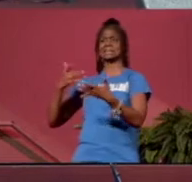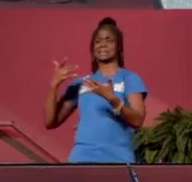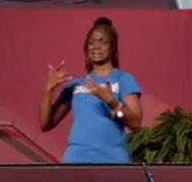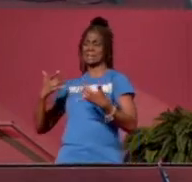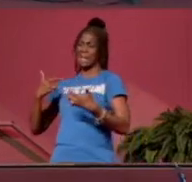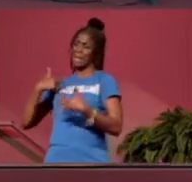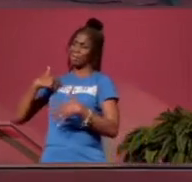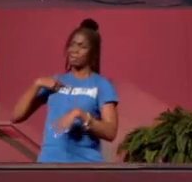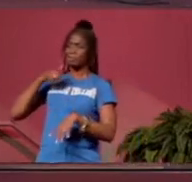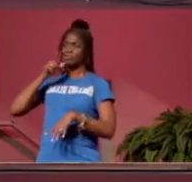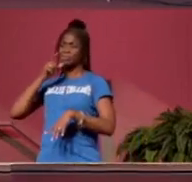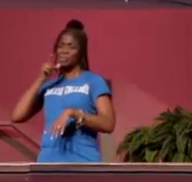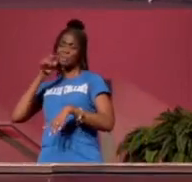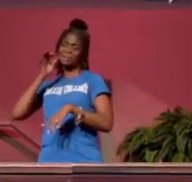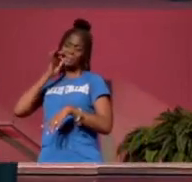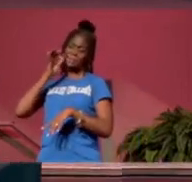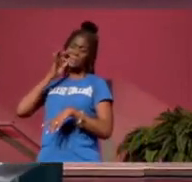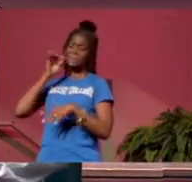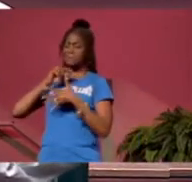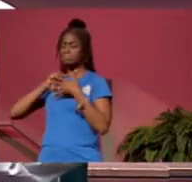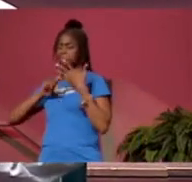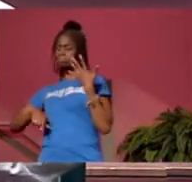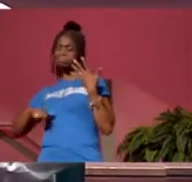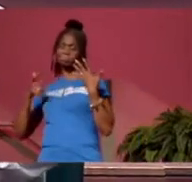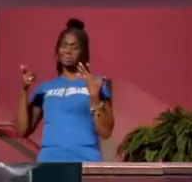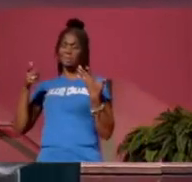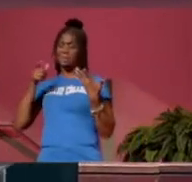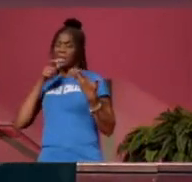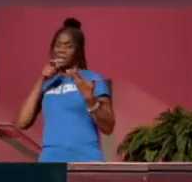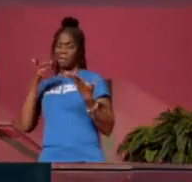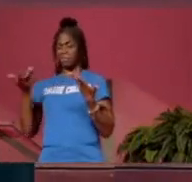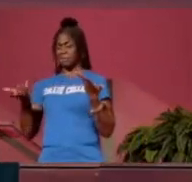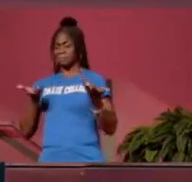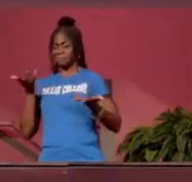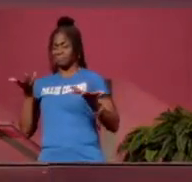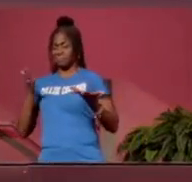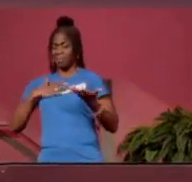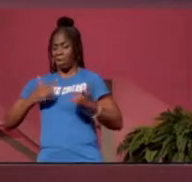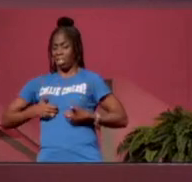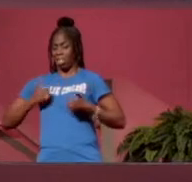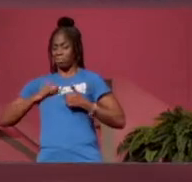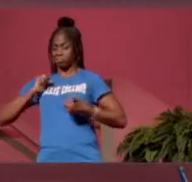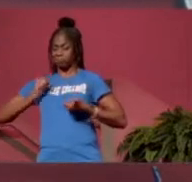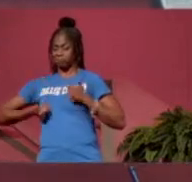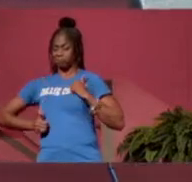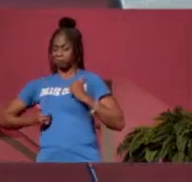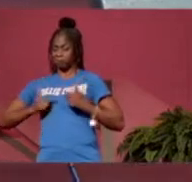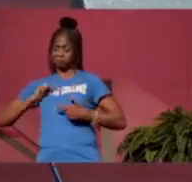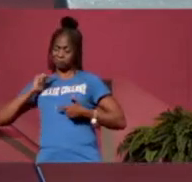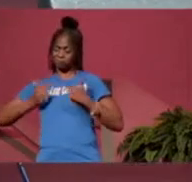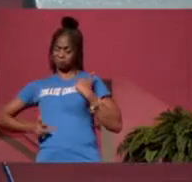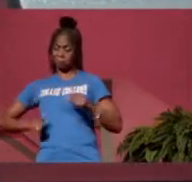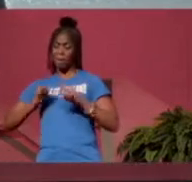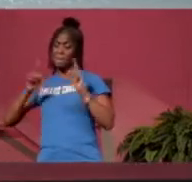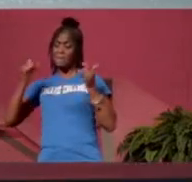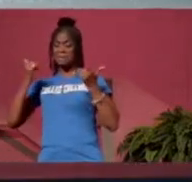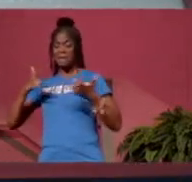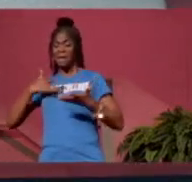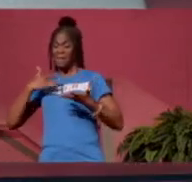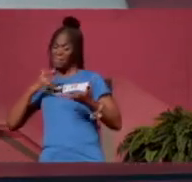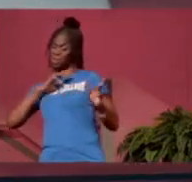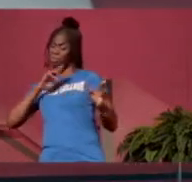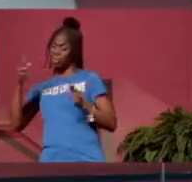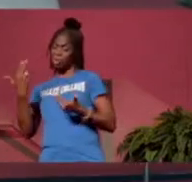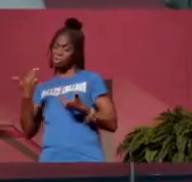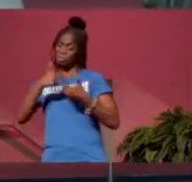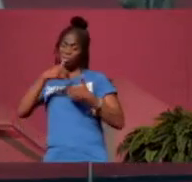lean and smoking the dro. And look, I'm ready for God to do a new thing in my life. I want God to do something new, and I want to join this church. Come on, if